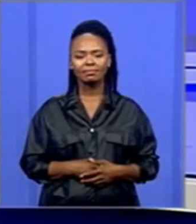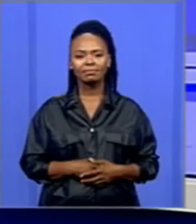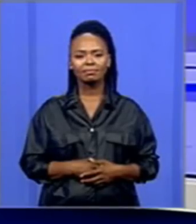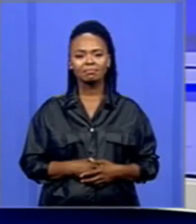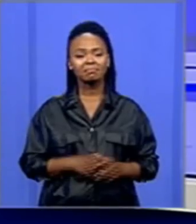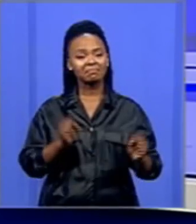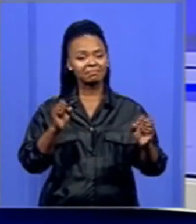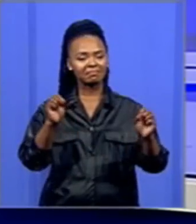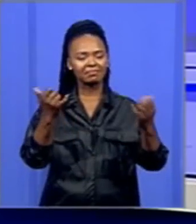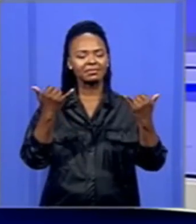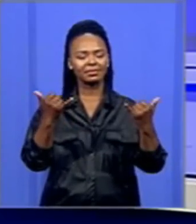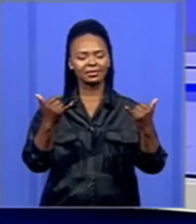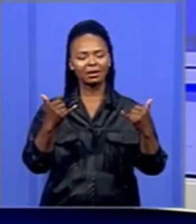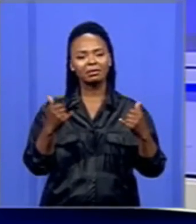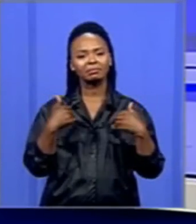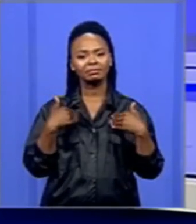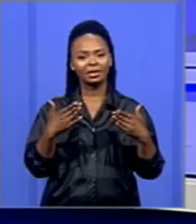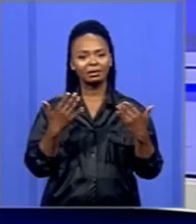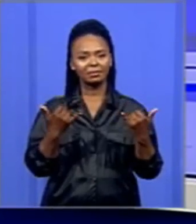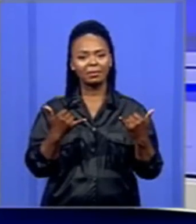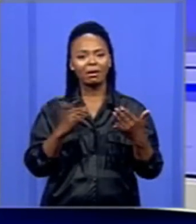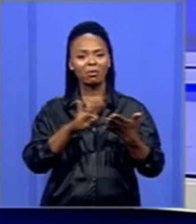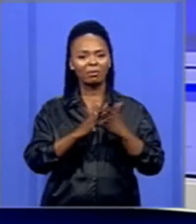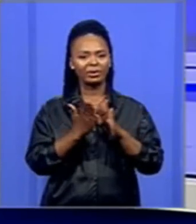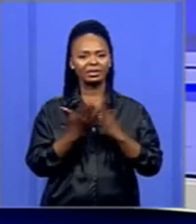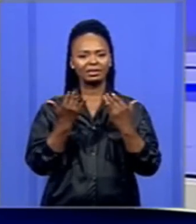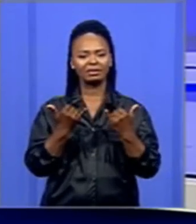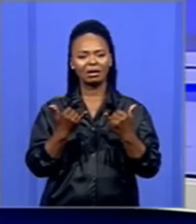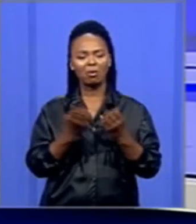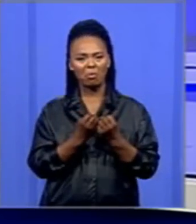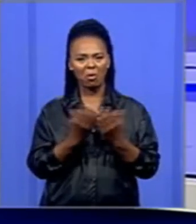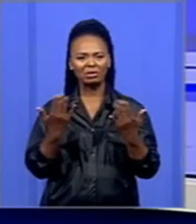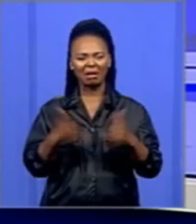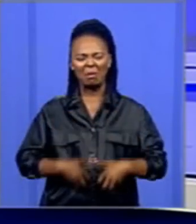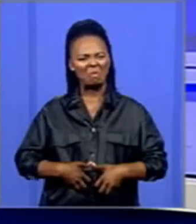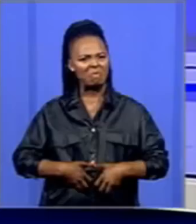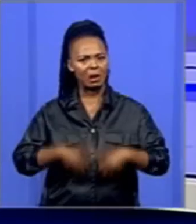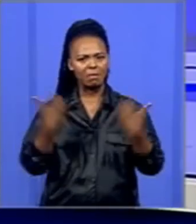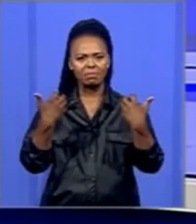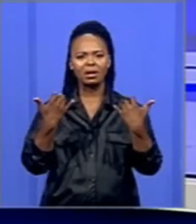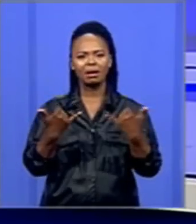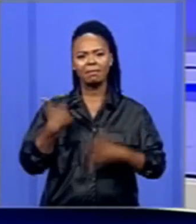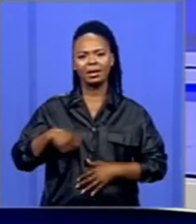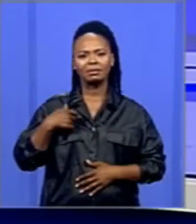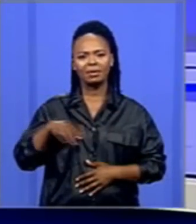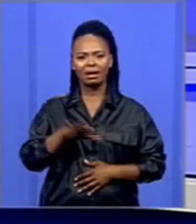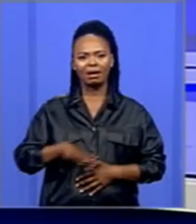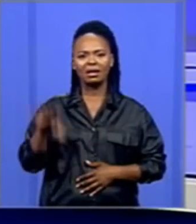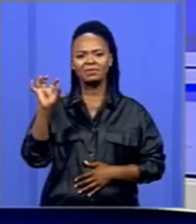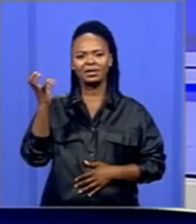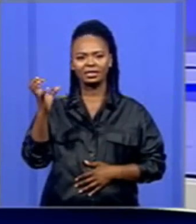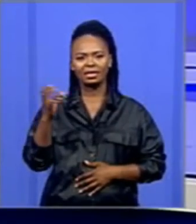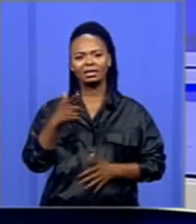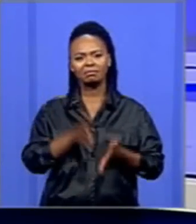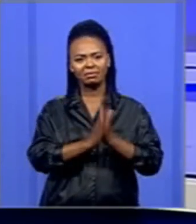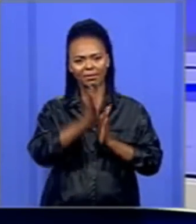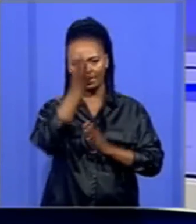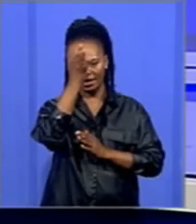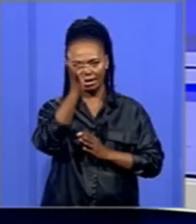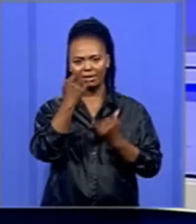Tsona re dithagola semmuso ka ditaba tse reng baahi ba kgenneng masepaleng wa Matjhabeng provinseng ya Free State ba ipiletsa mmusong ho sietse dipitso